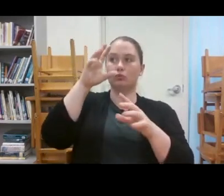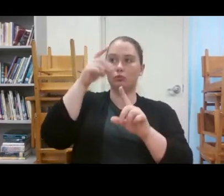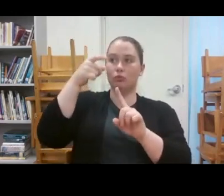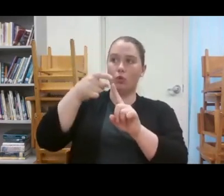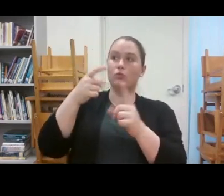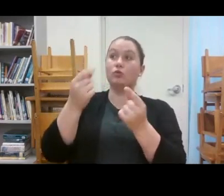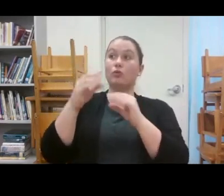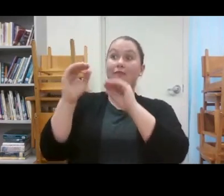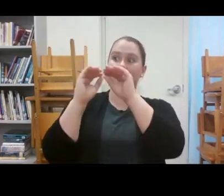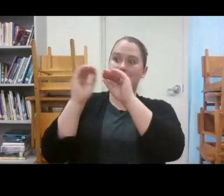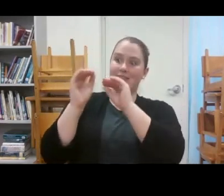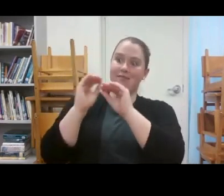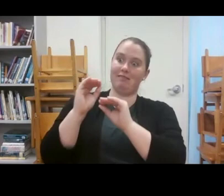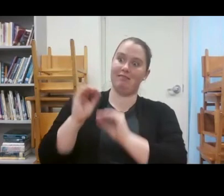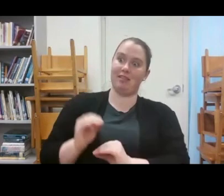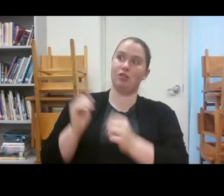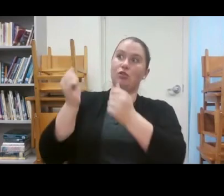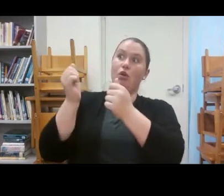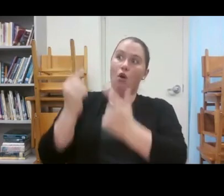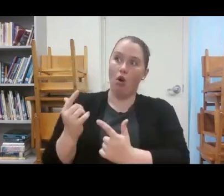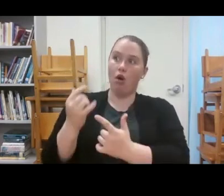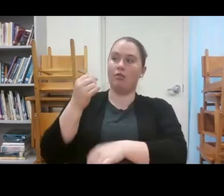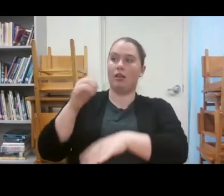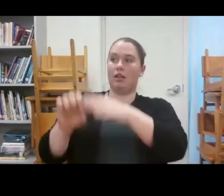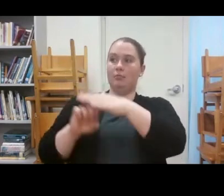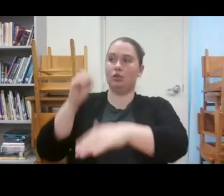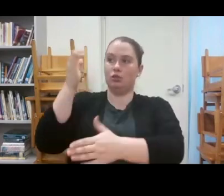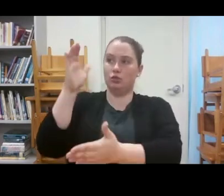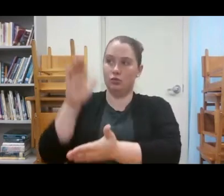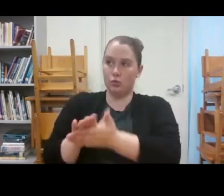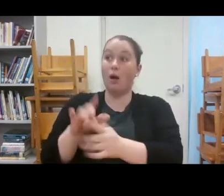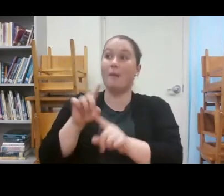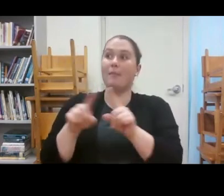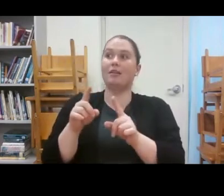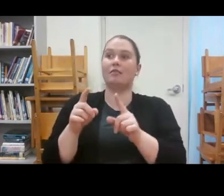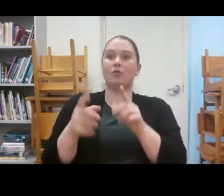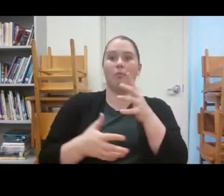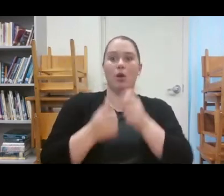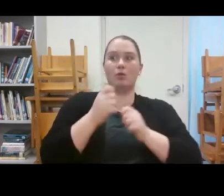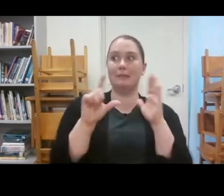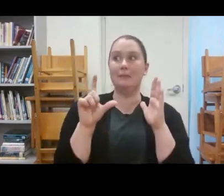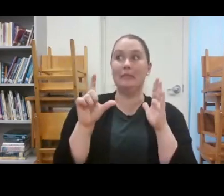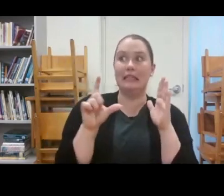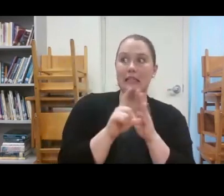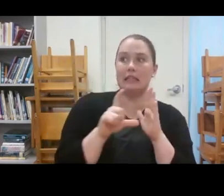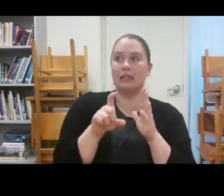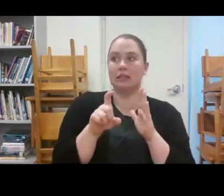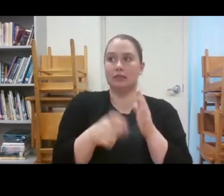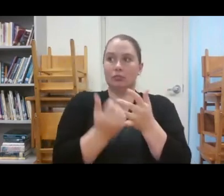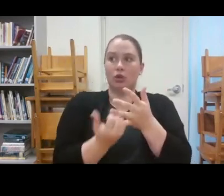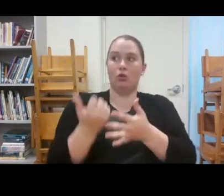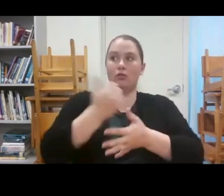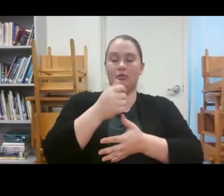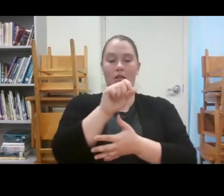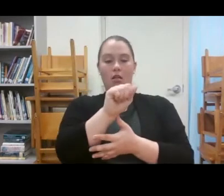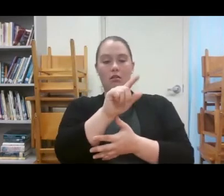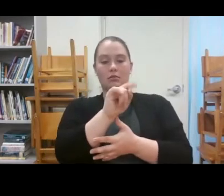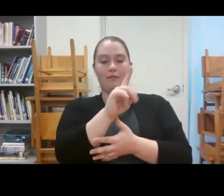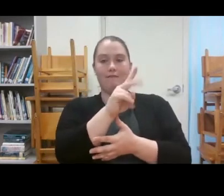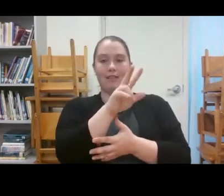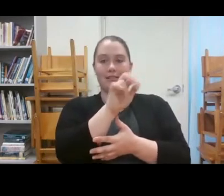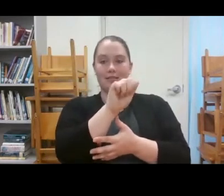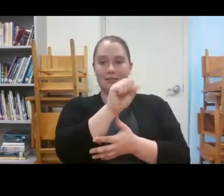fix many or all of the elementary schools. Right. But the most immediate priority would be the Alta Vista, South Waco,